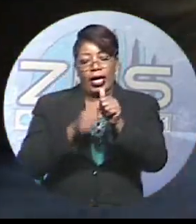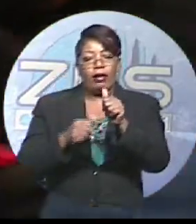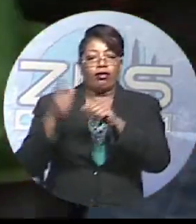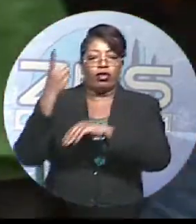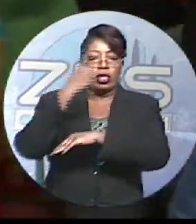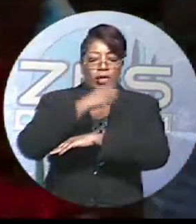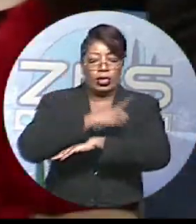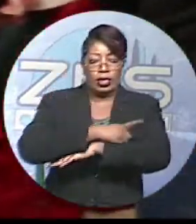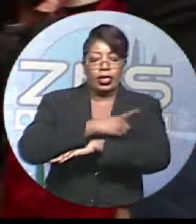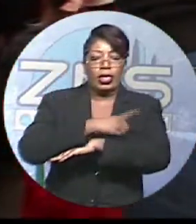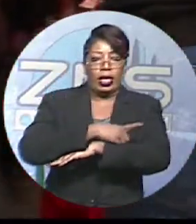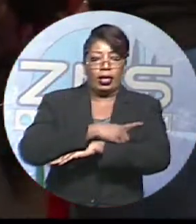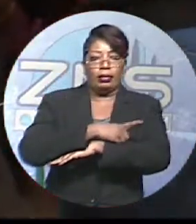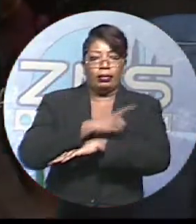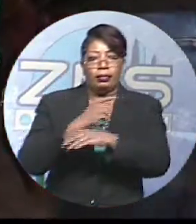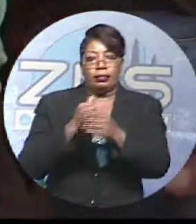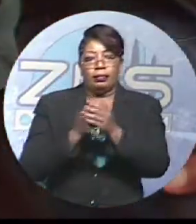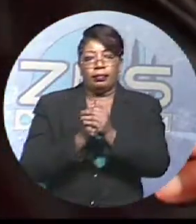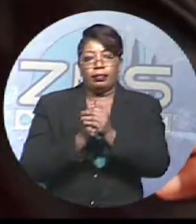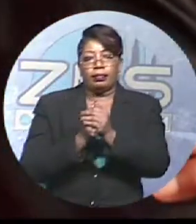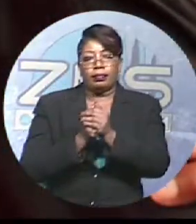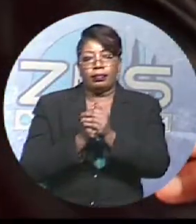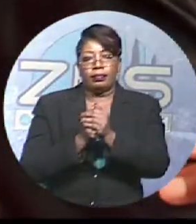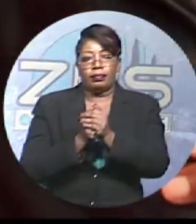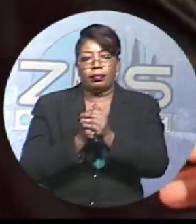day by the droves.